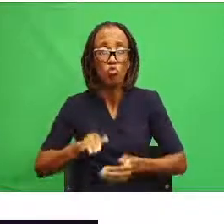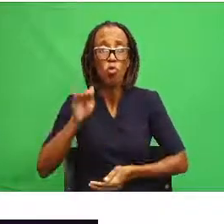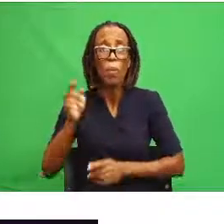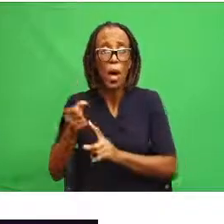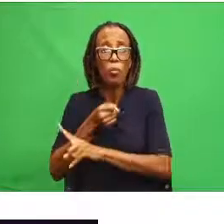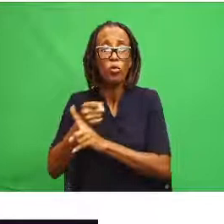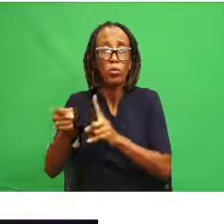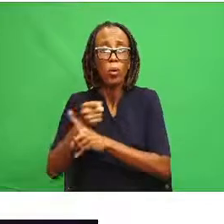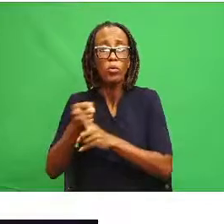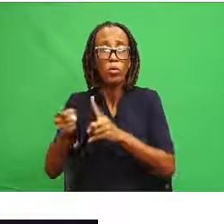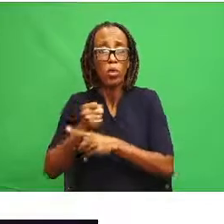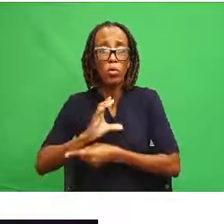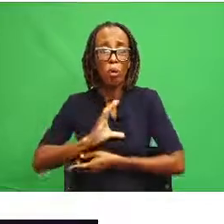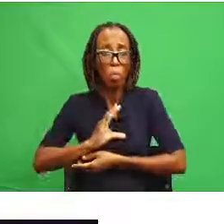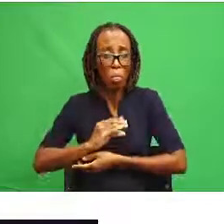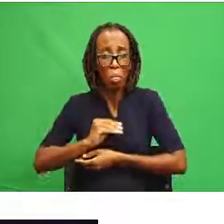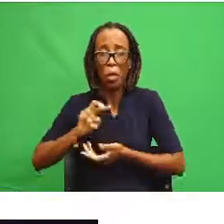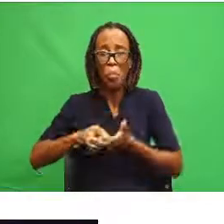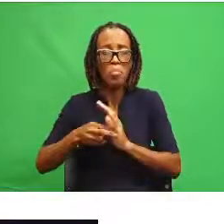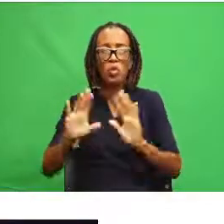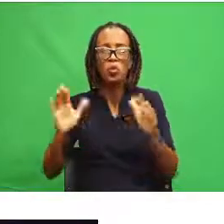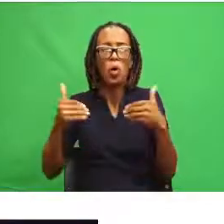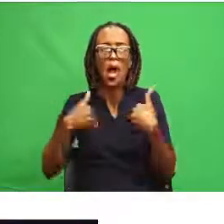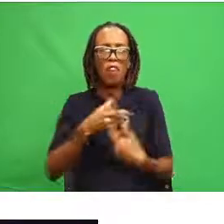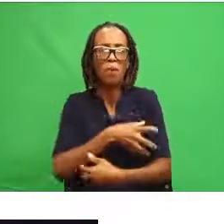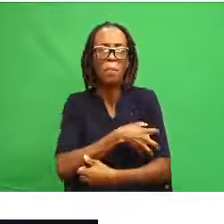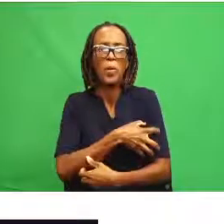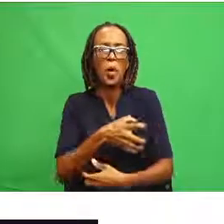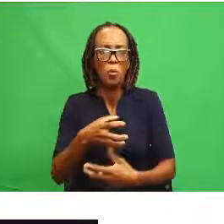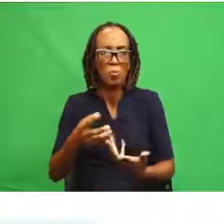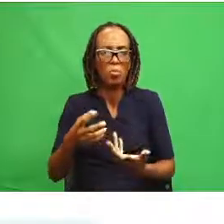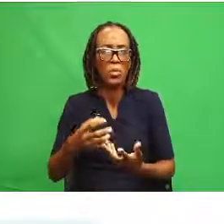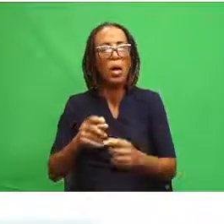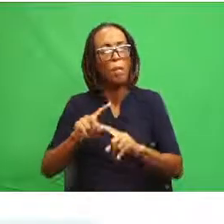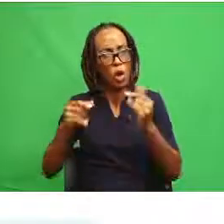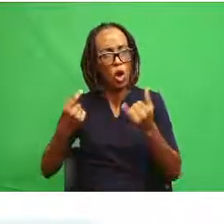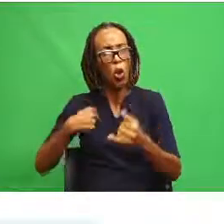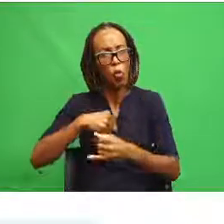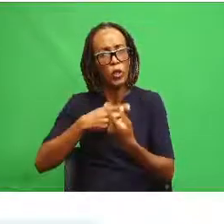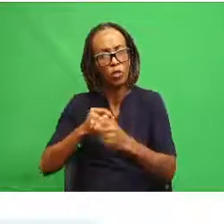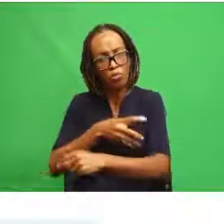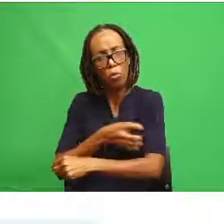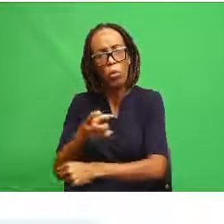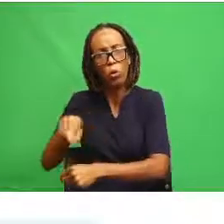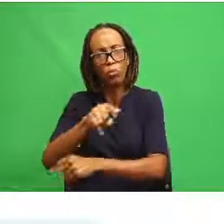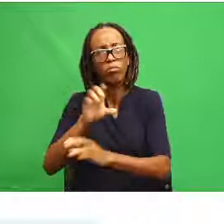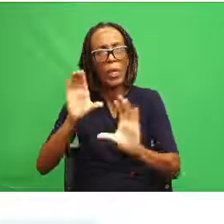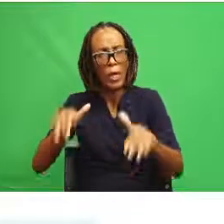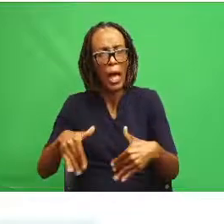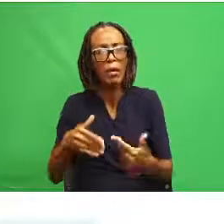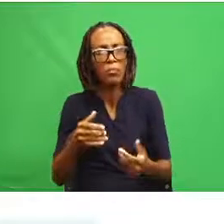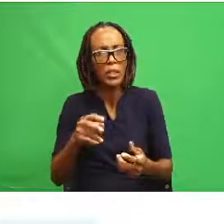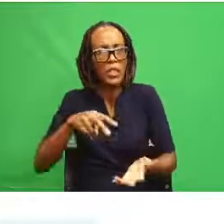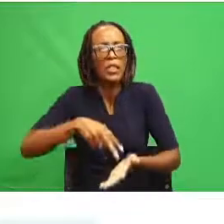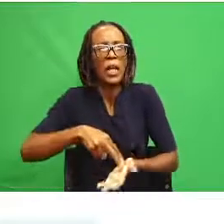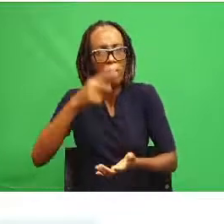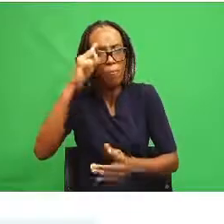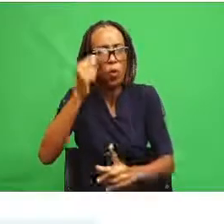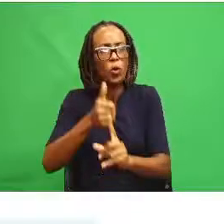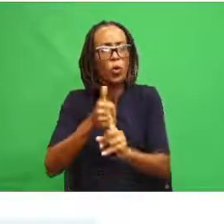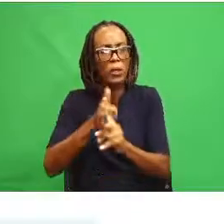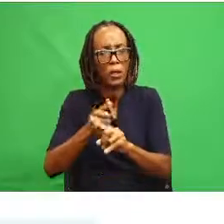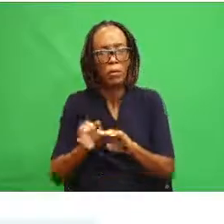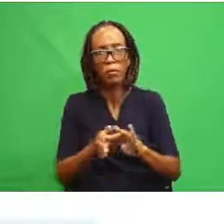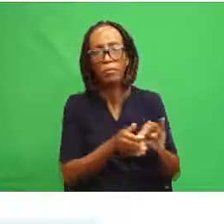of standing up. So we want to empower you. So call us, we will help. Dr. Hyacinth, this may be a redundant question, but I'm still going to ask it.